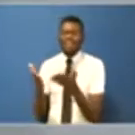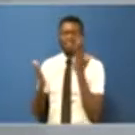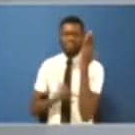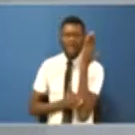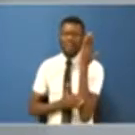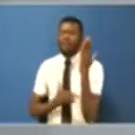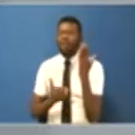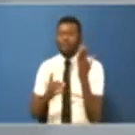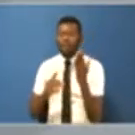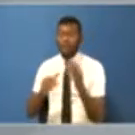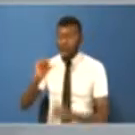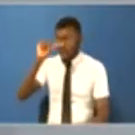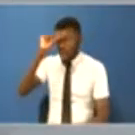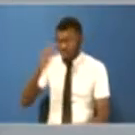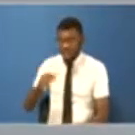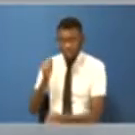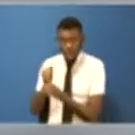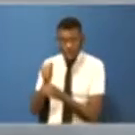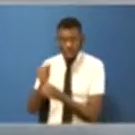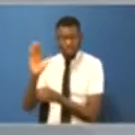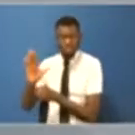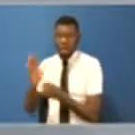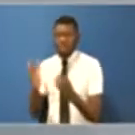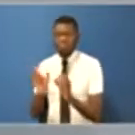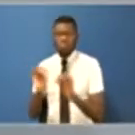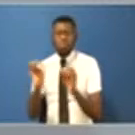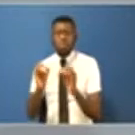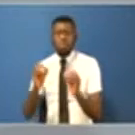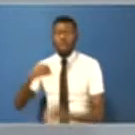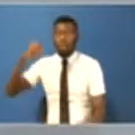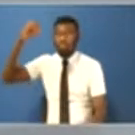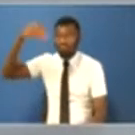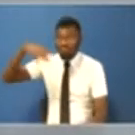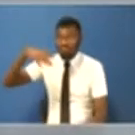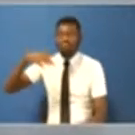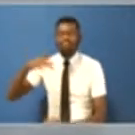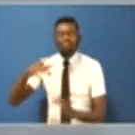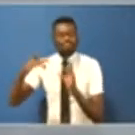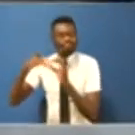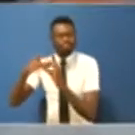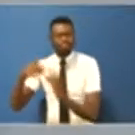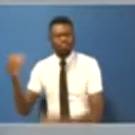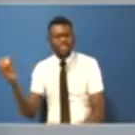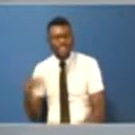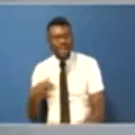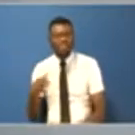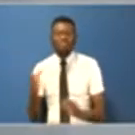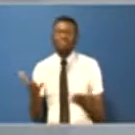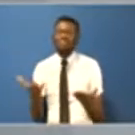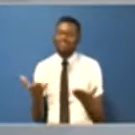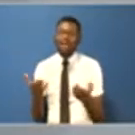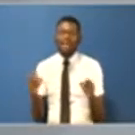was the function of the governor give electricity provide electricity in the informal sectors get rid of the